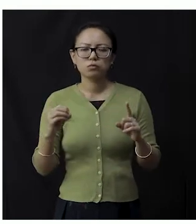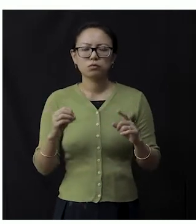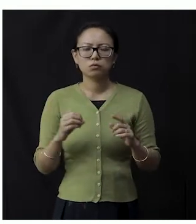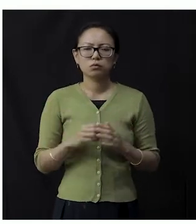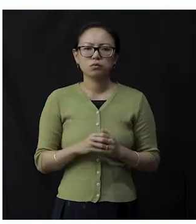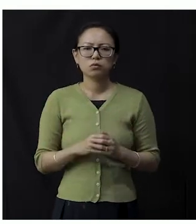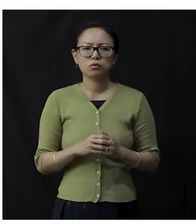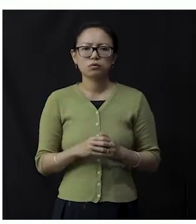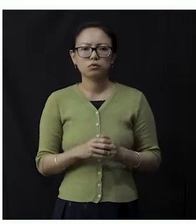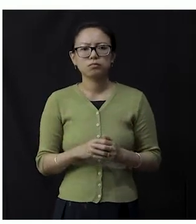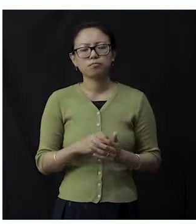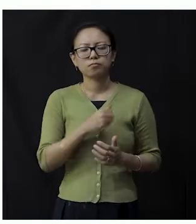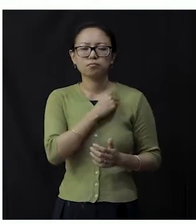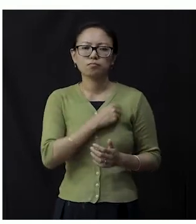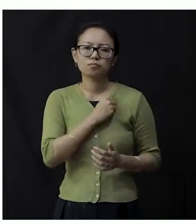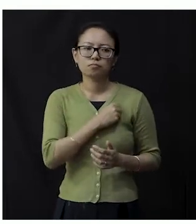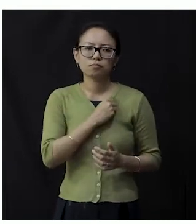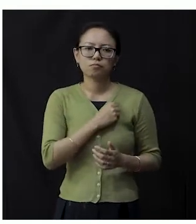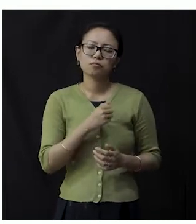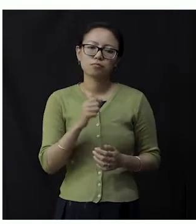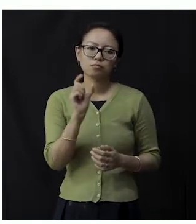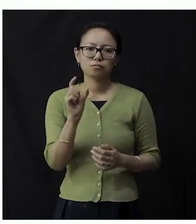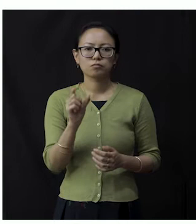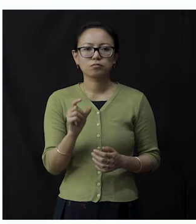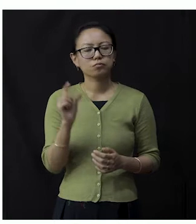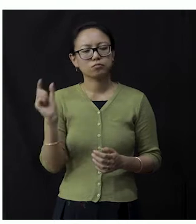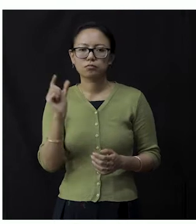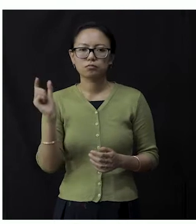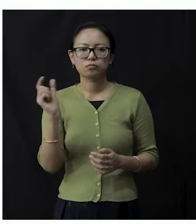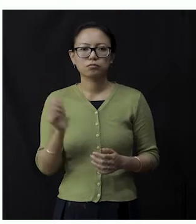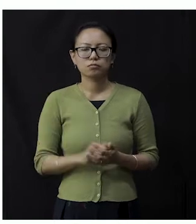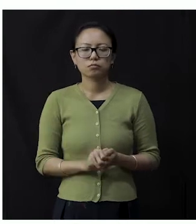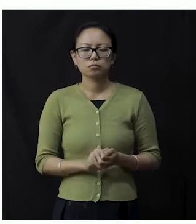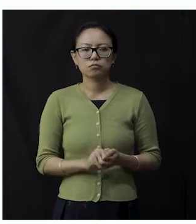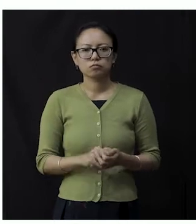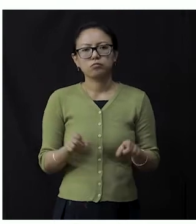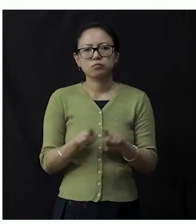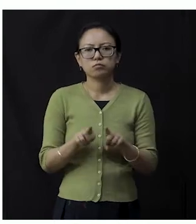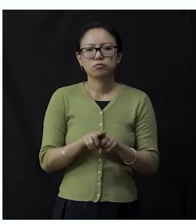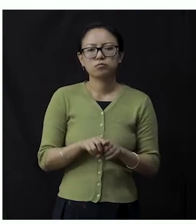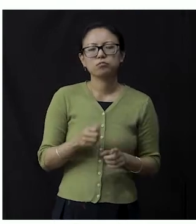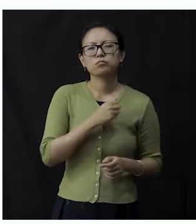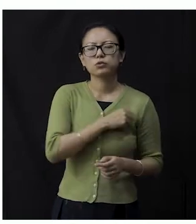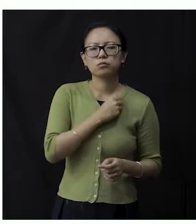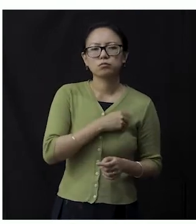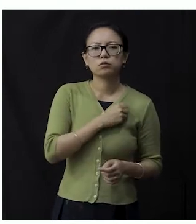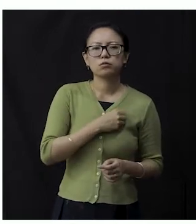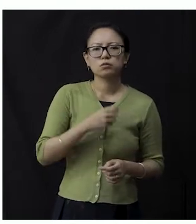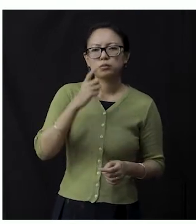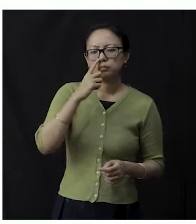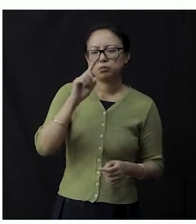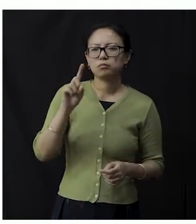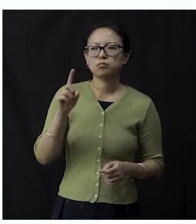you just say, I'm sorry. I'm sorry, Mama, that I was such a bad boy today. I promise